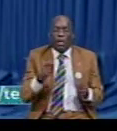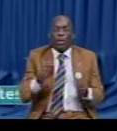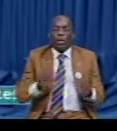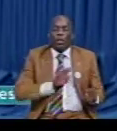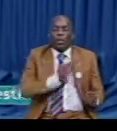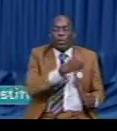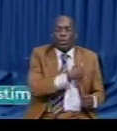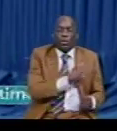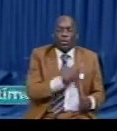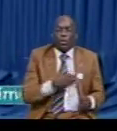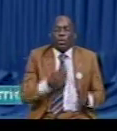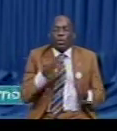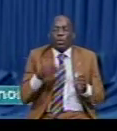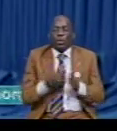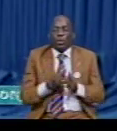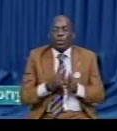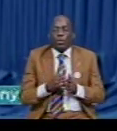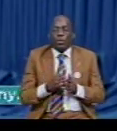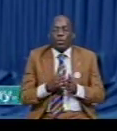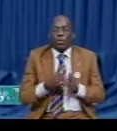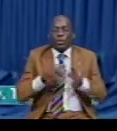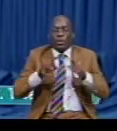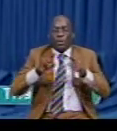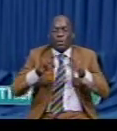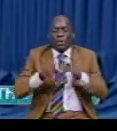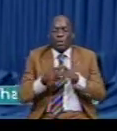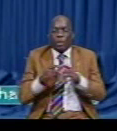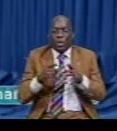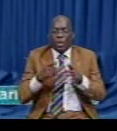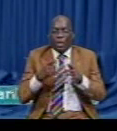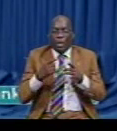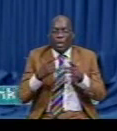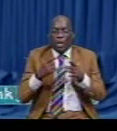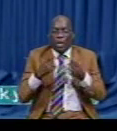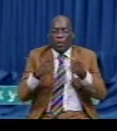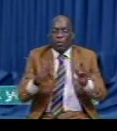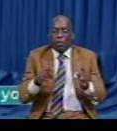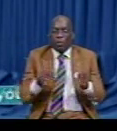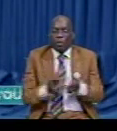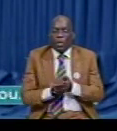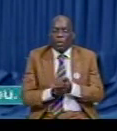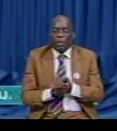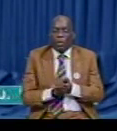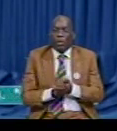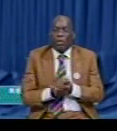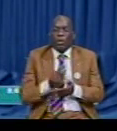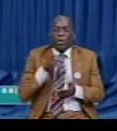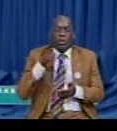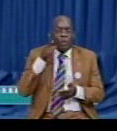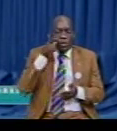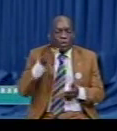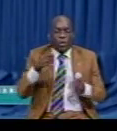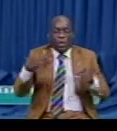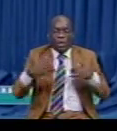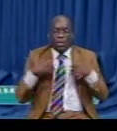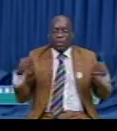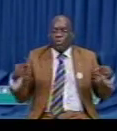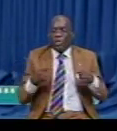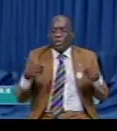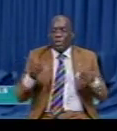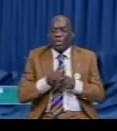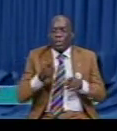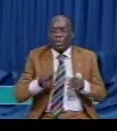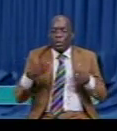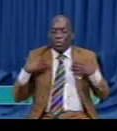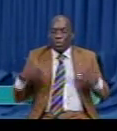I started having clicking sounds on my hip joint and pains in my hip joint, clicking sounds. And I